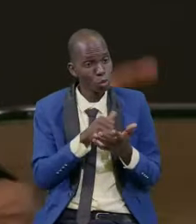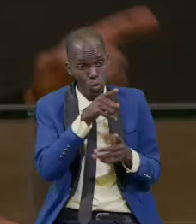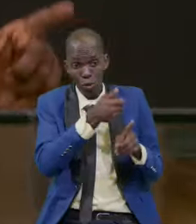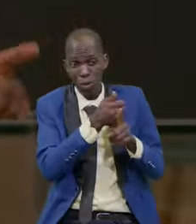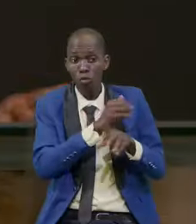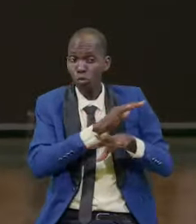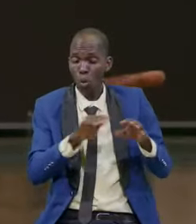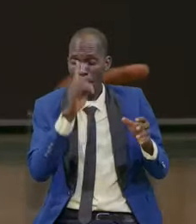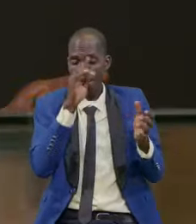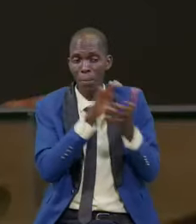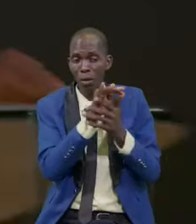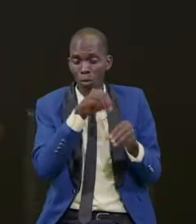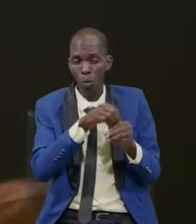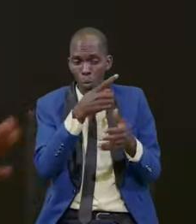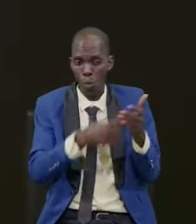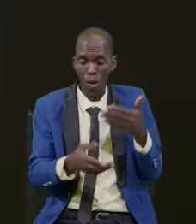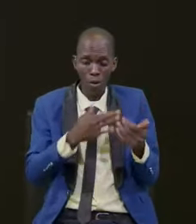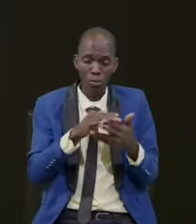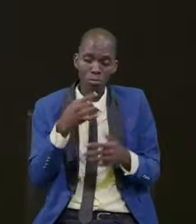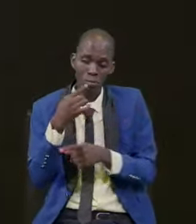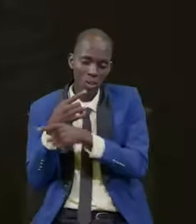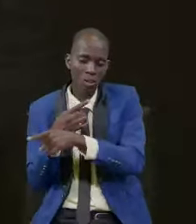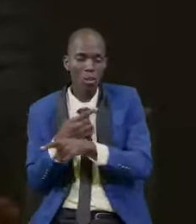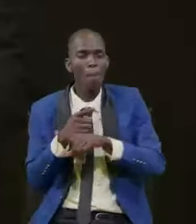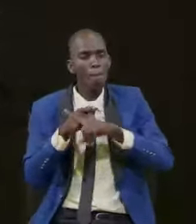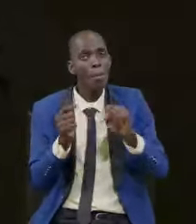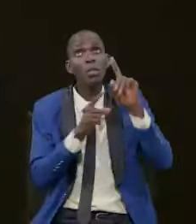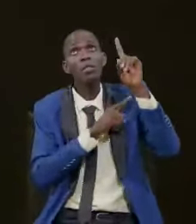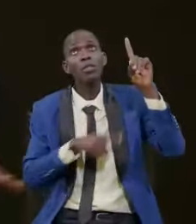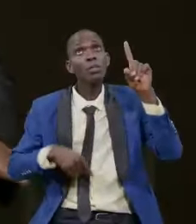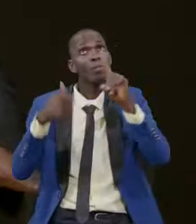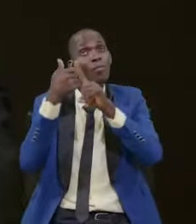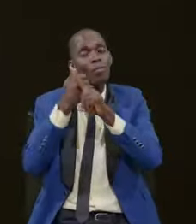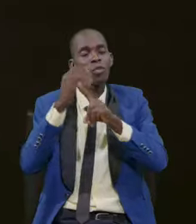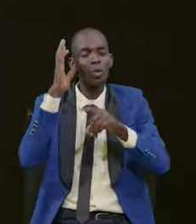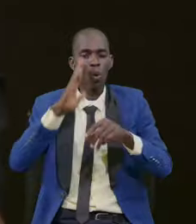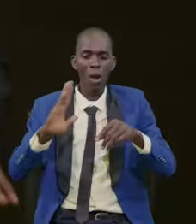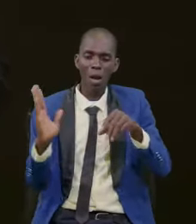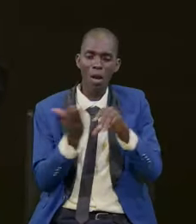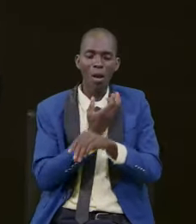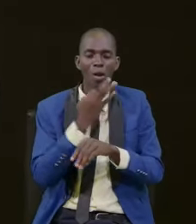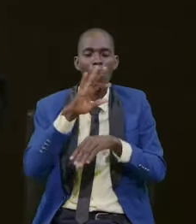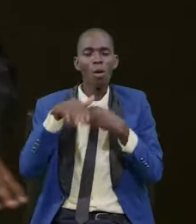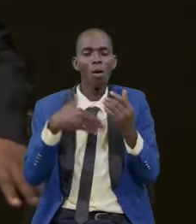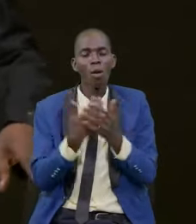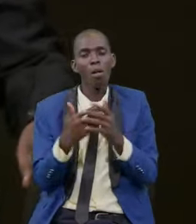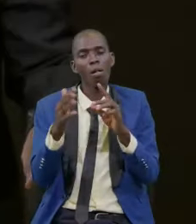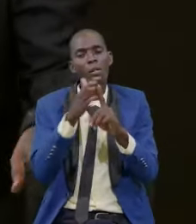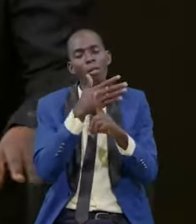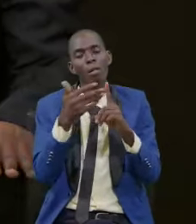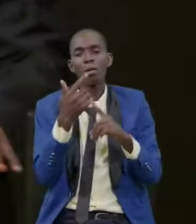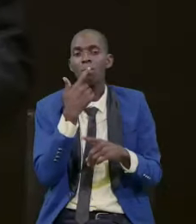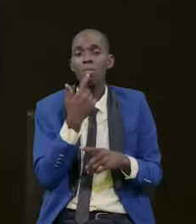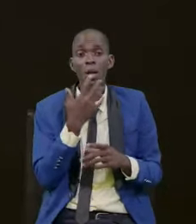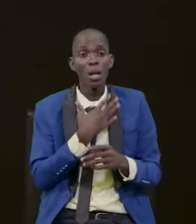heart. The Lord himself shall cut off all flattering lips. And the tongue